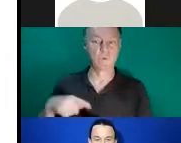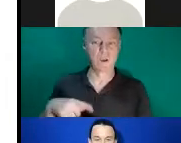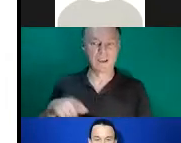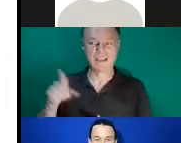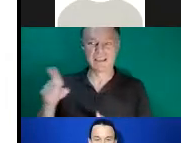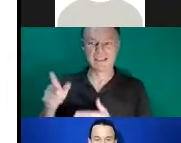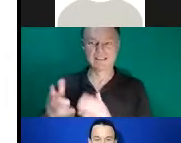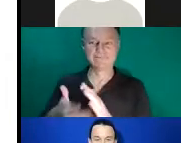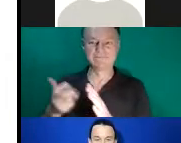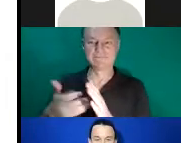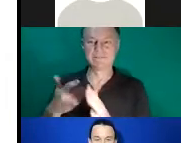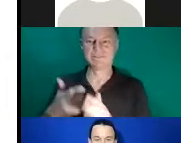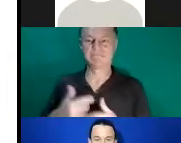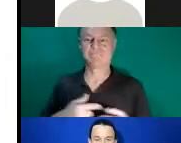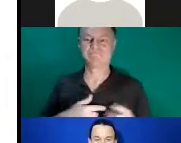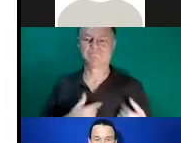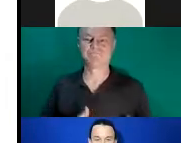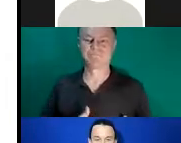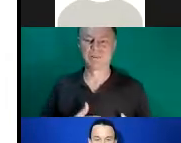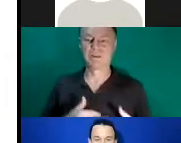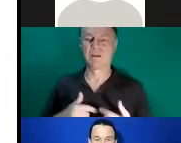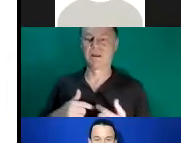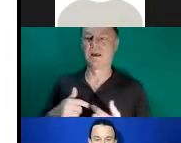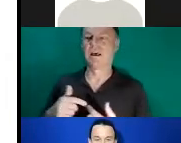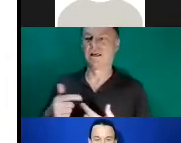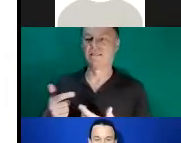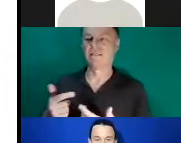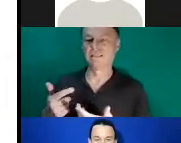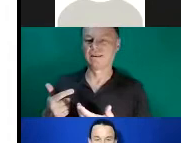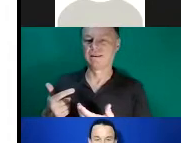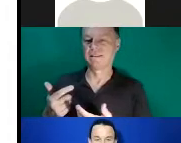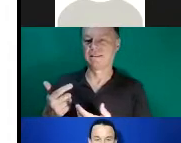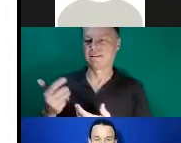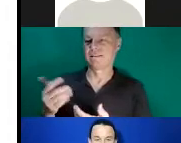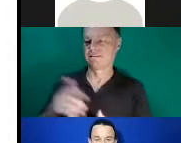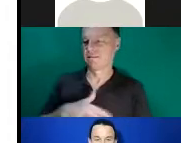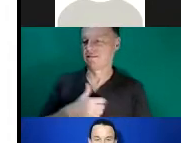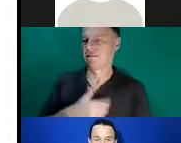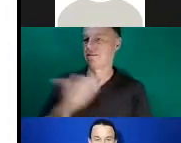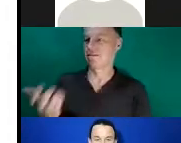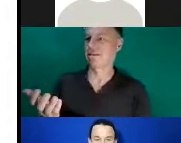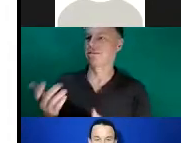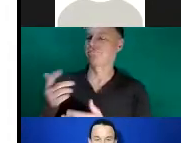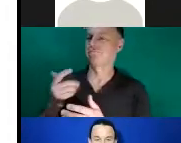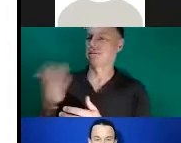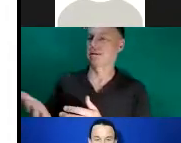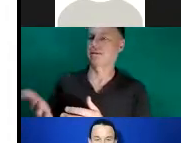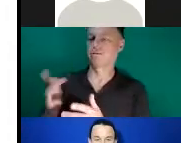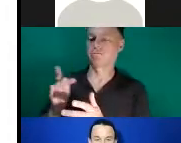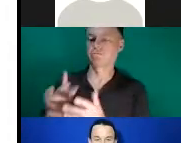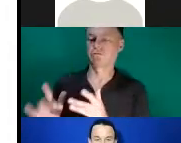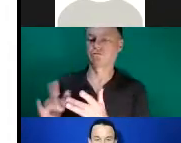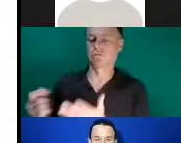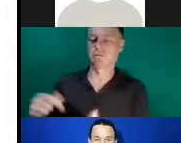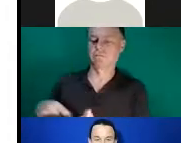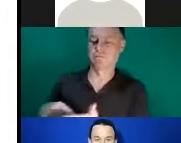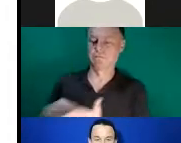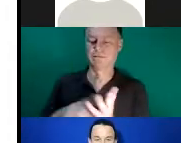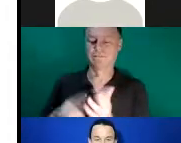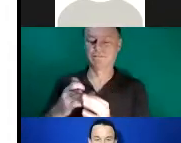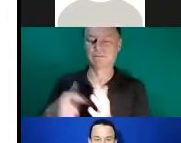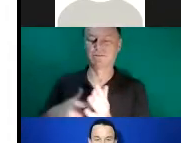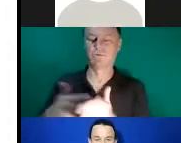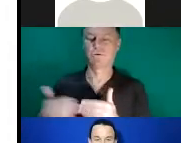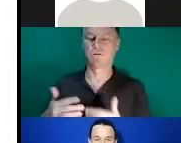stealing cadavers and using them to collect on fraudulent insurance policies. Mudgett would take out life